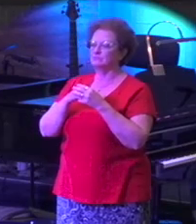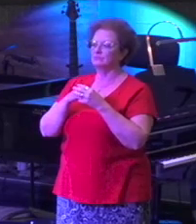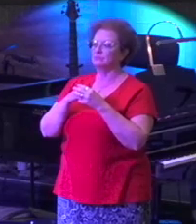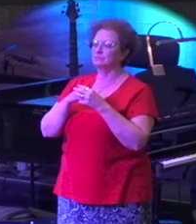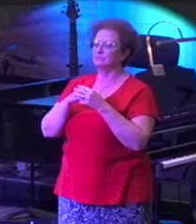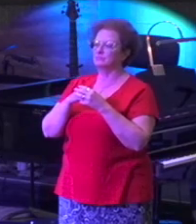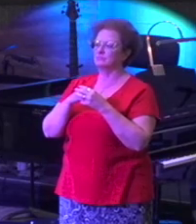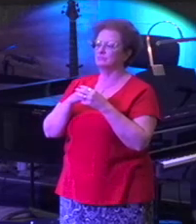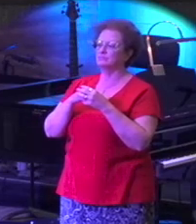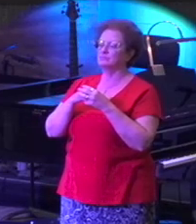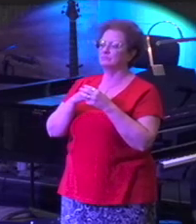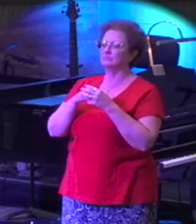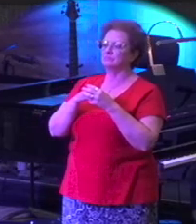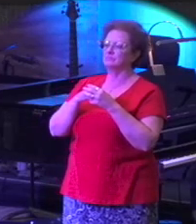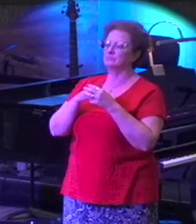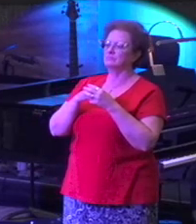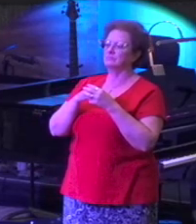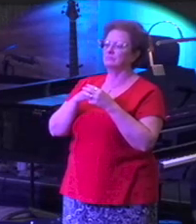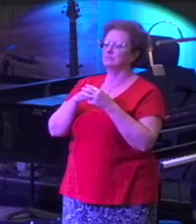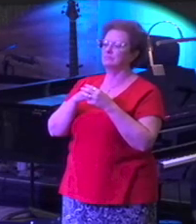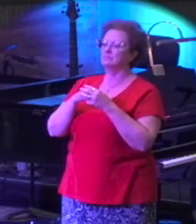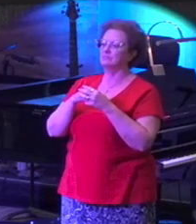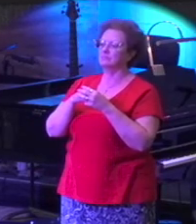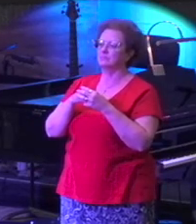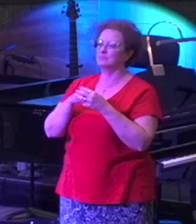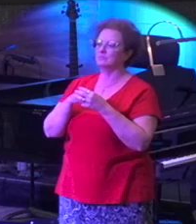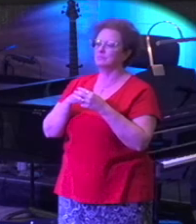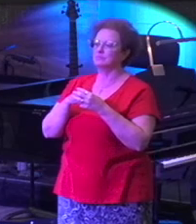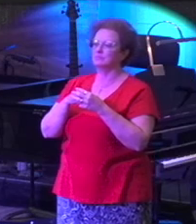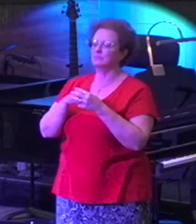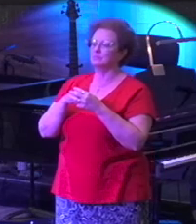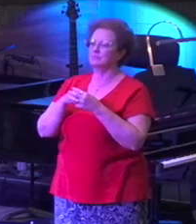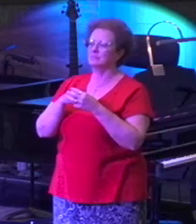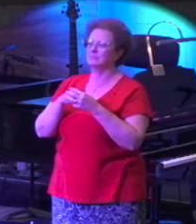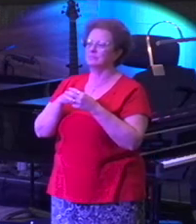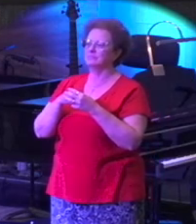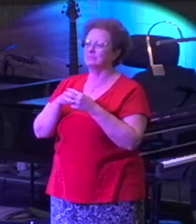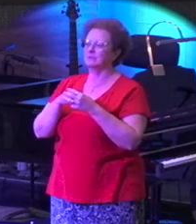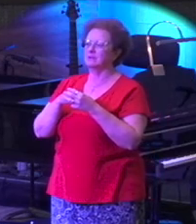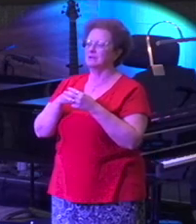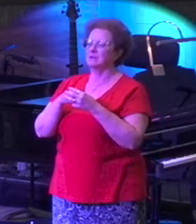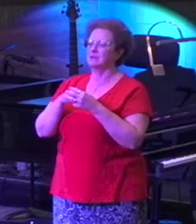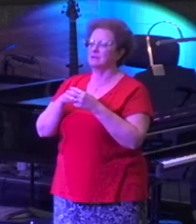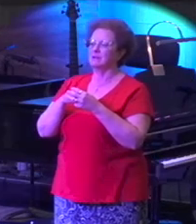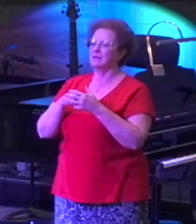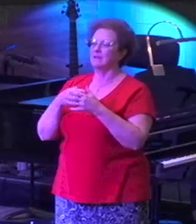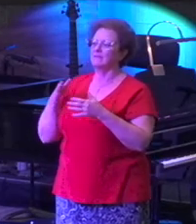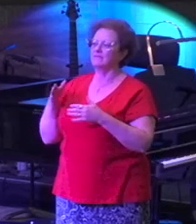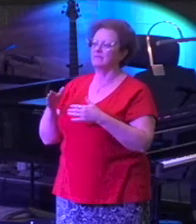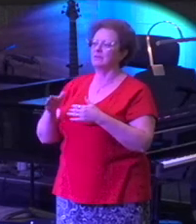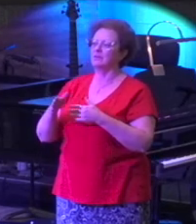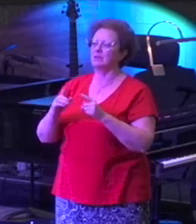super deep cut. They may have lost me in VeggieTales at the whale, but they were certainly